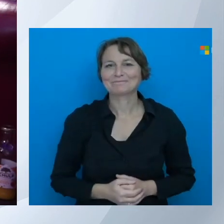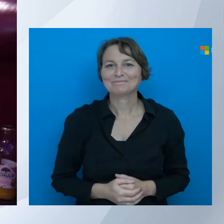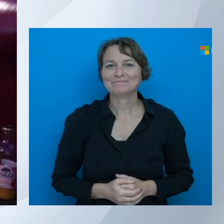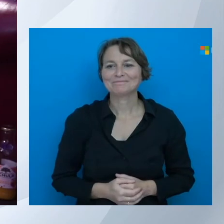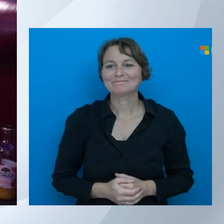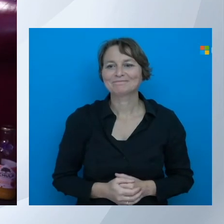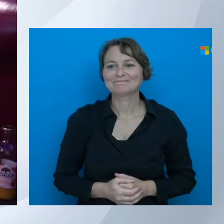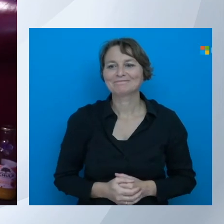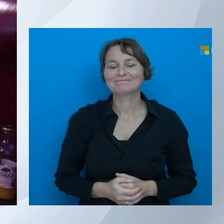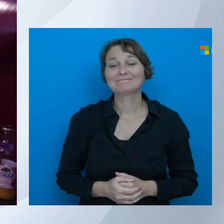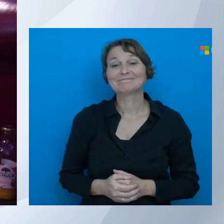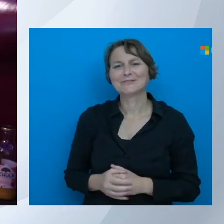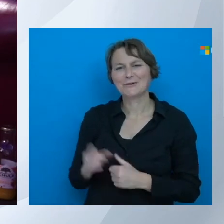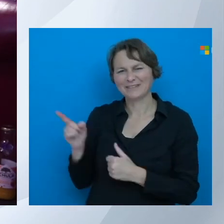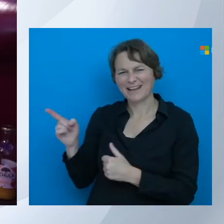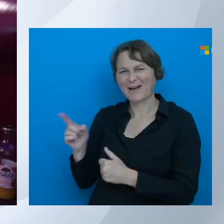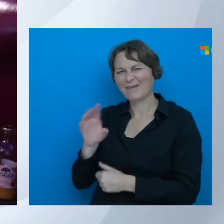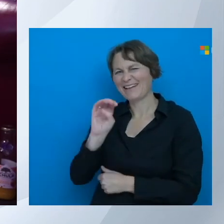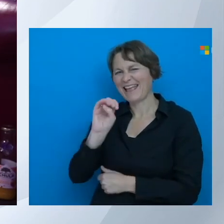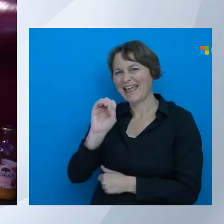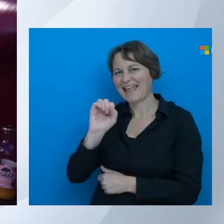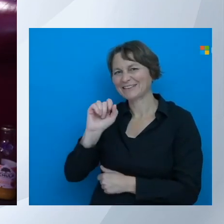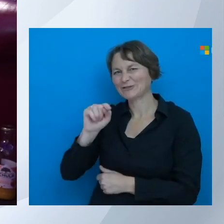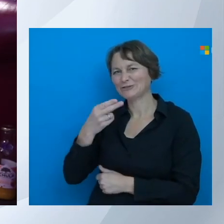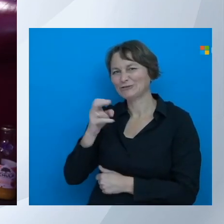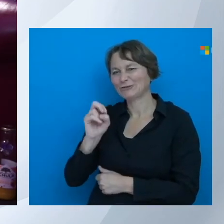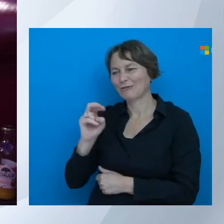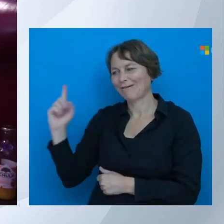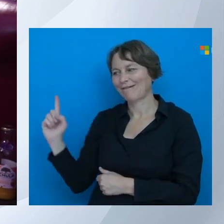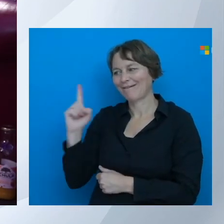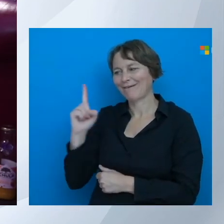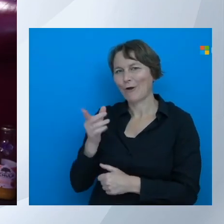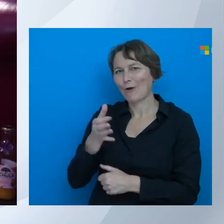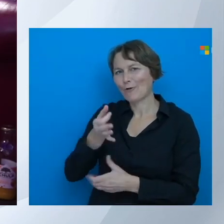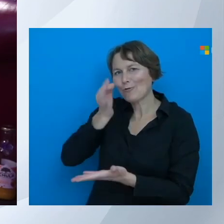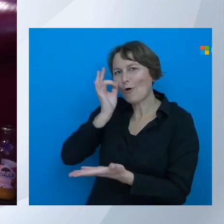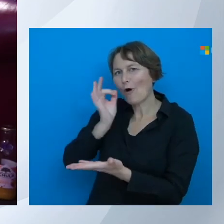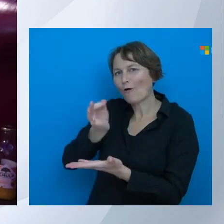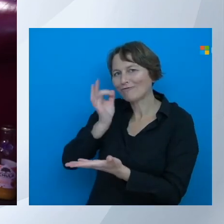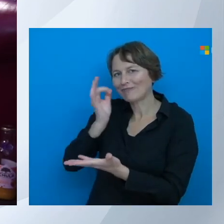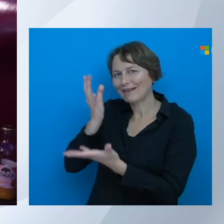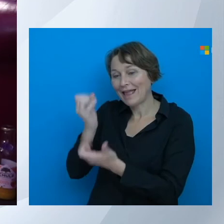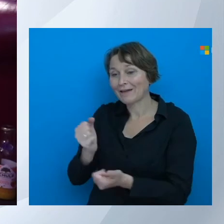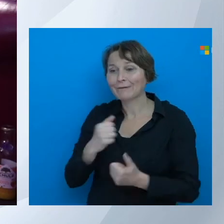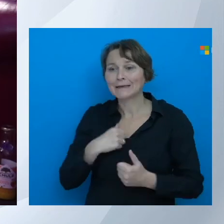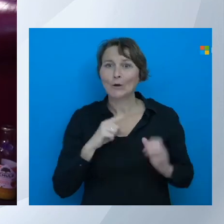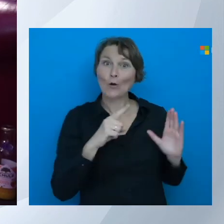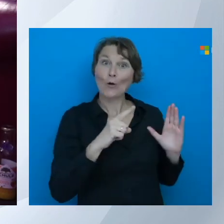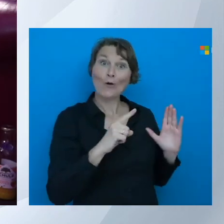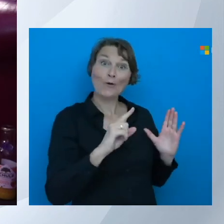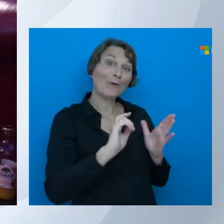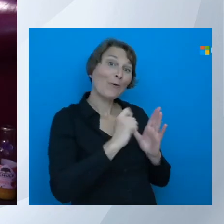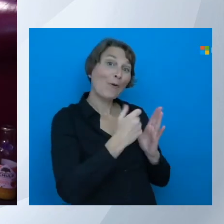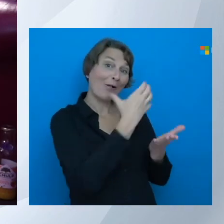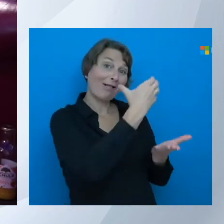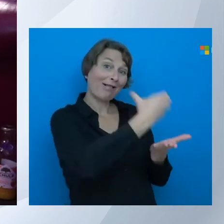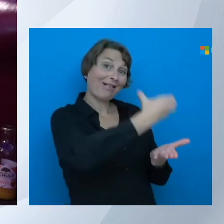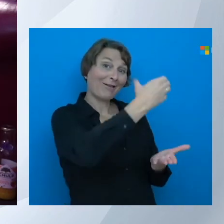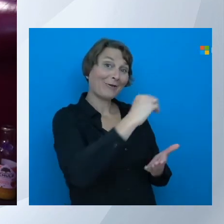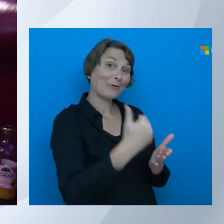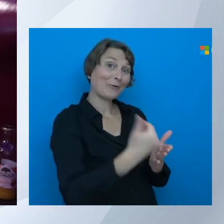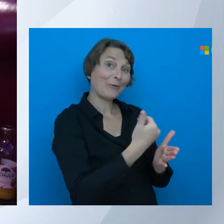her cup of coffee, I'm guessing, or water, My cool new goodies. Yes, exactly. Like Susanna joined us,